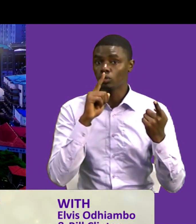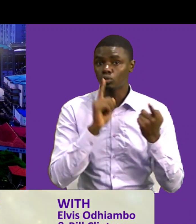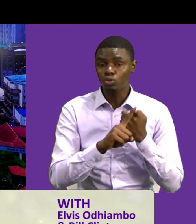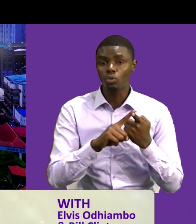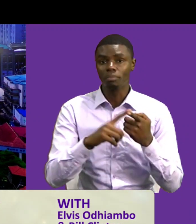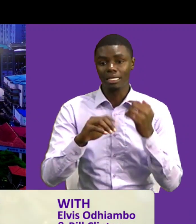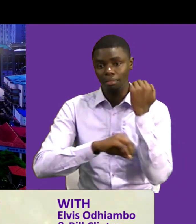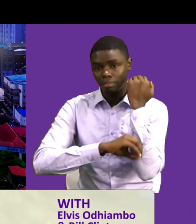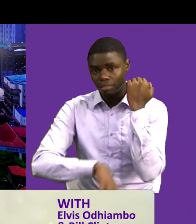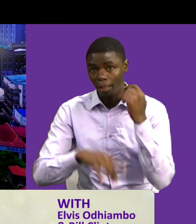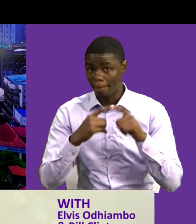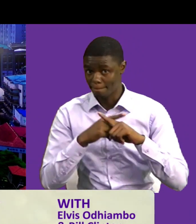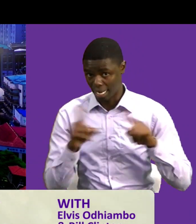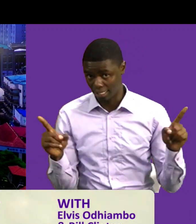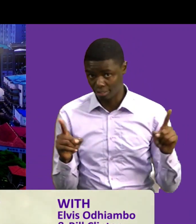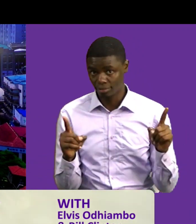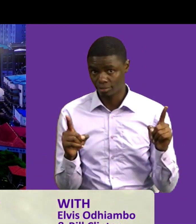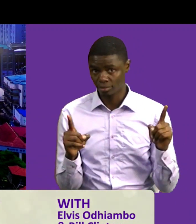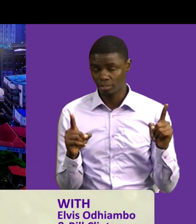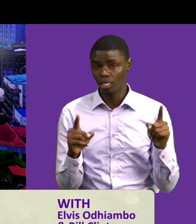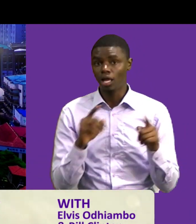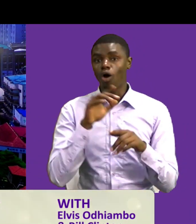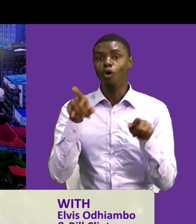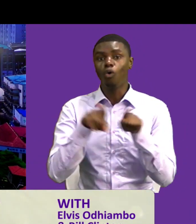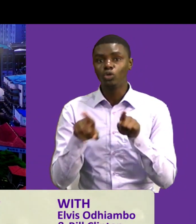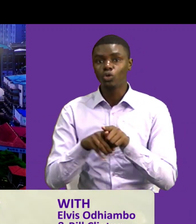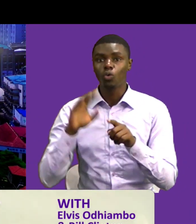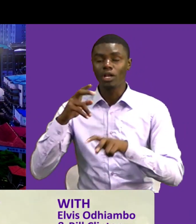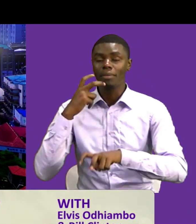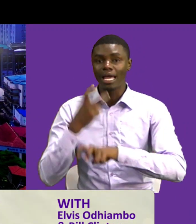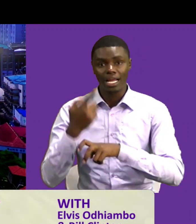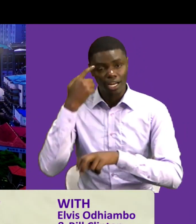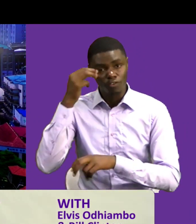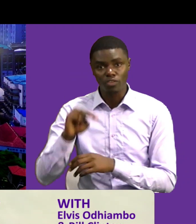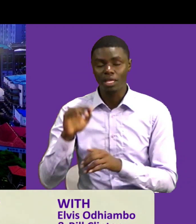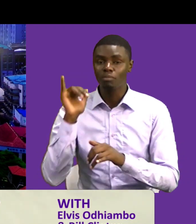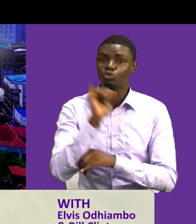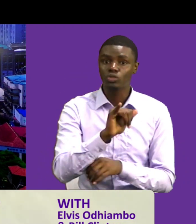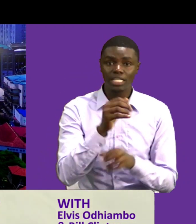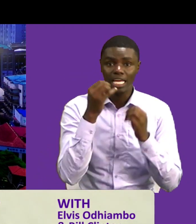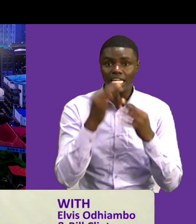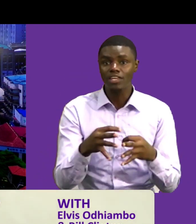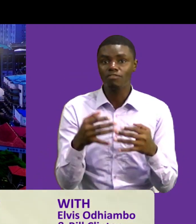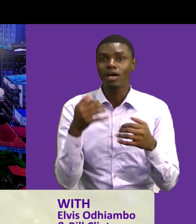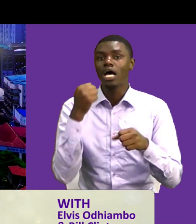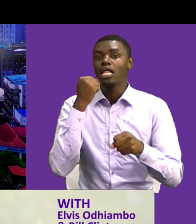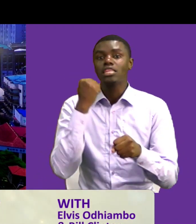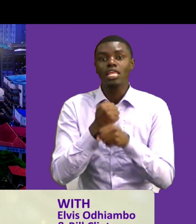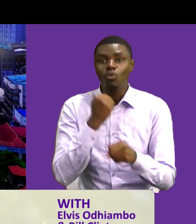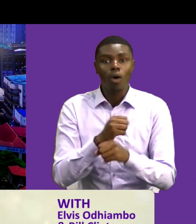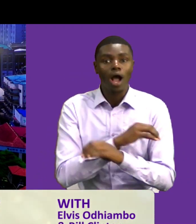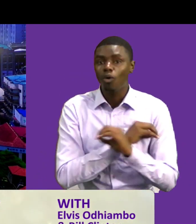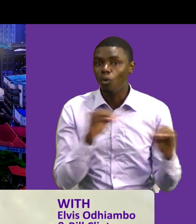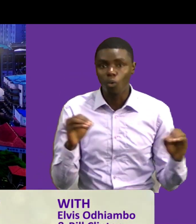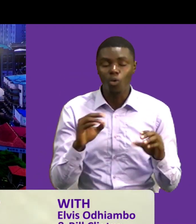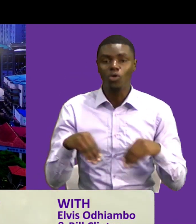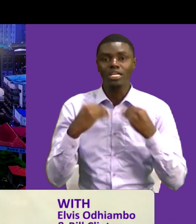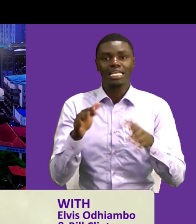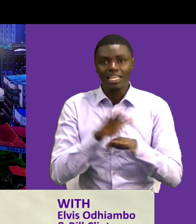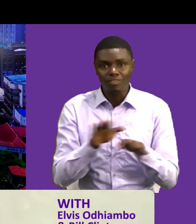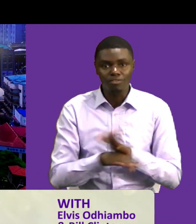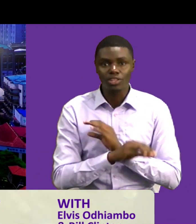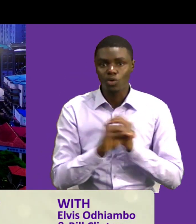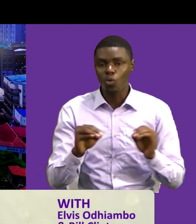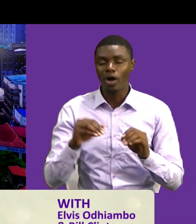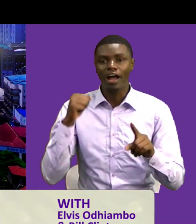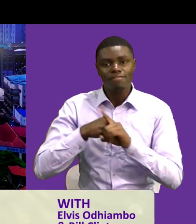to be relegated, but it also will be hard for them to remain if they don't really give everything and they